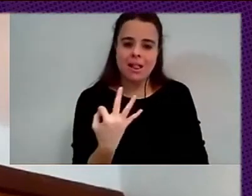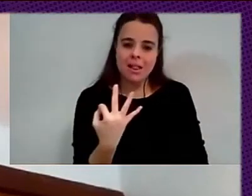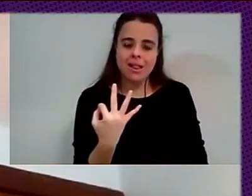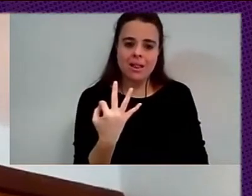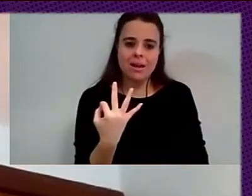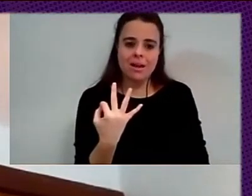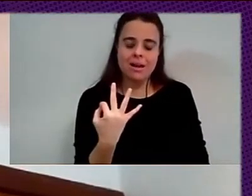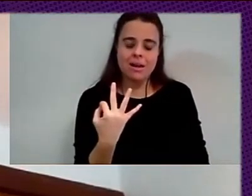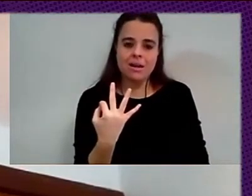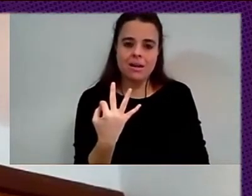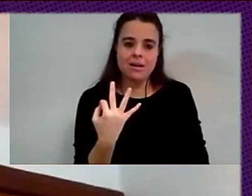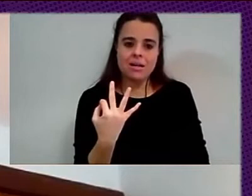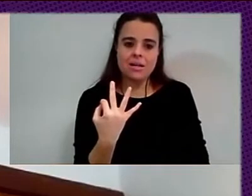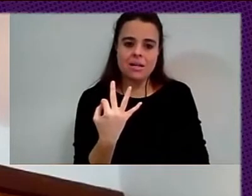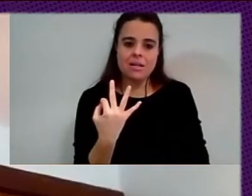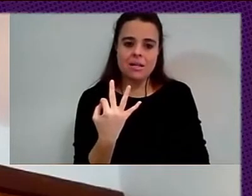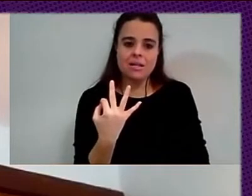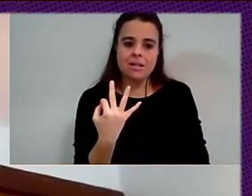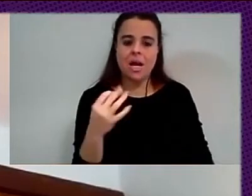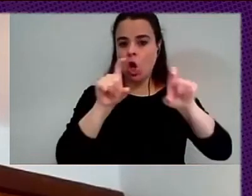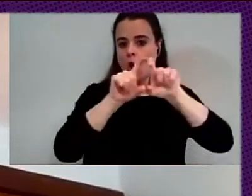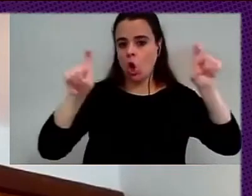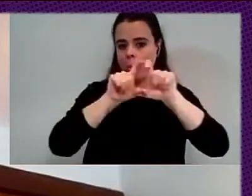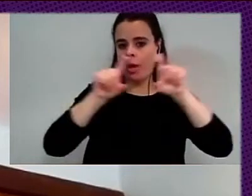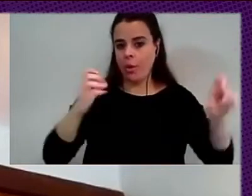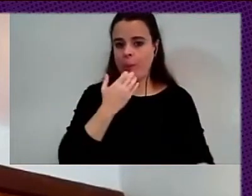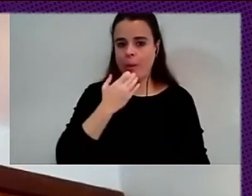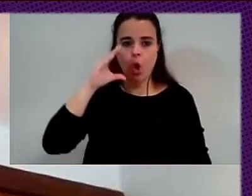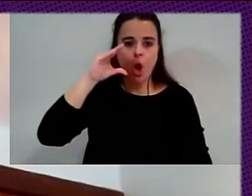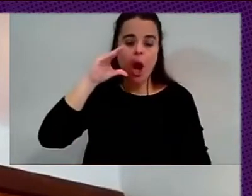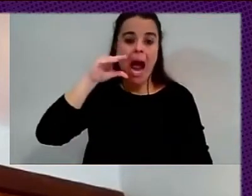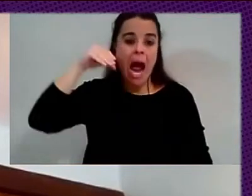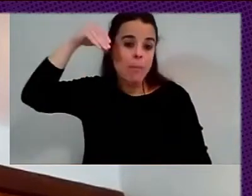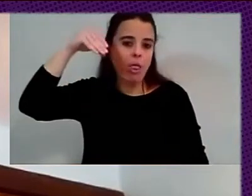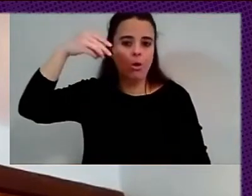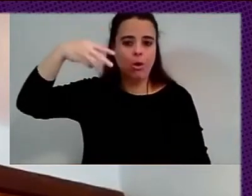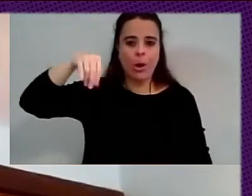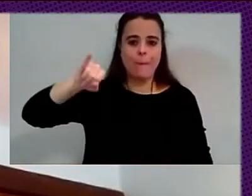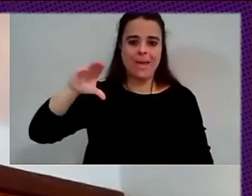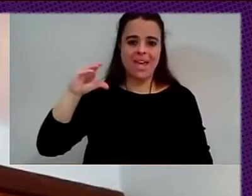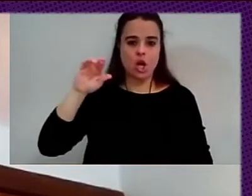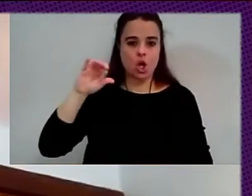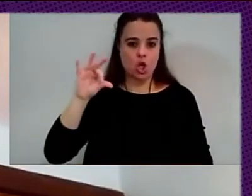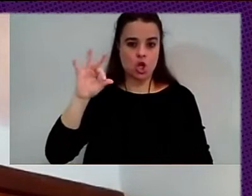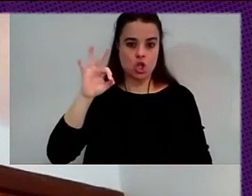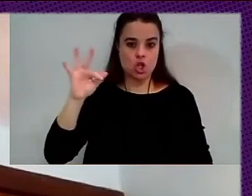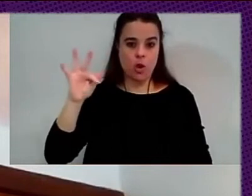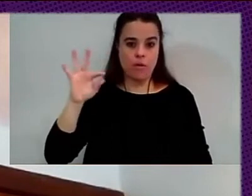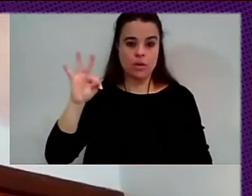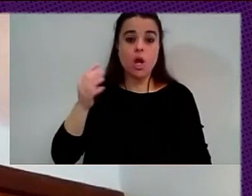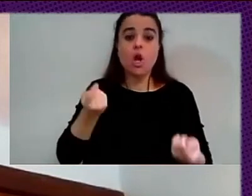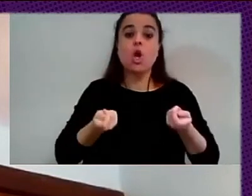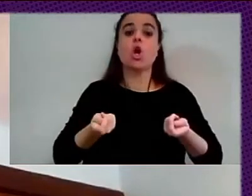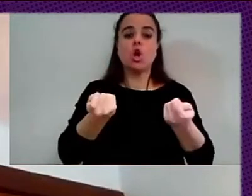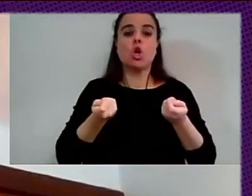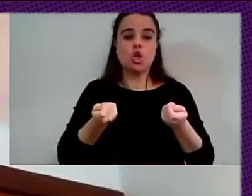two. If you look at all the stuff that basically an individual as a consumer or even a business needs to use